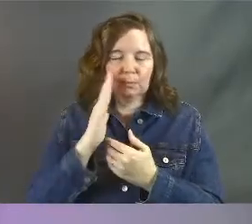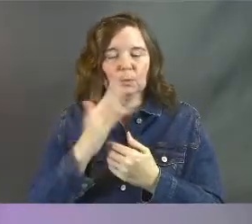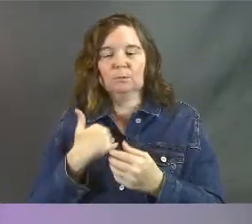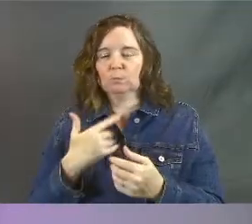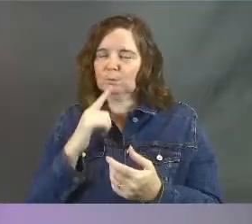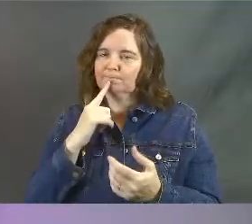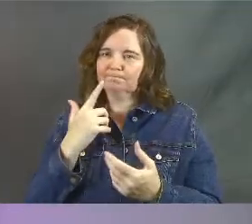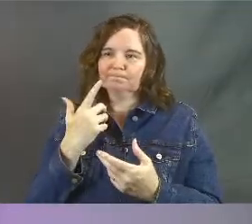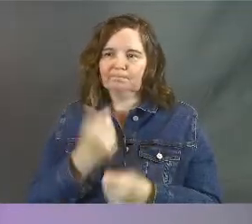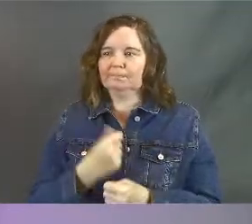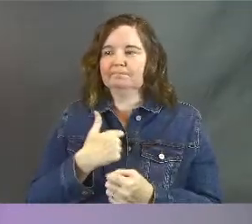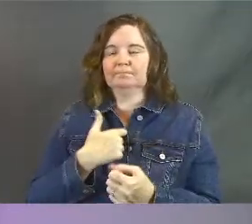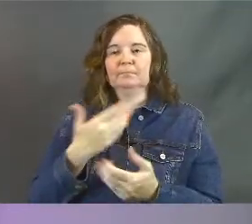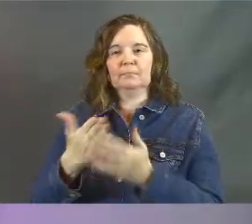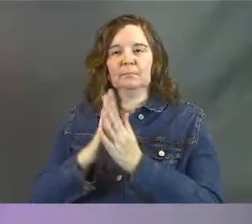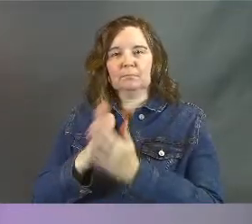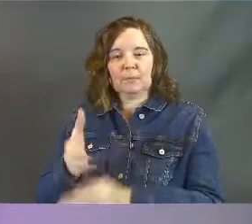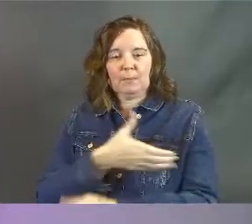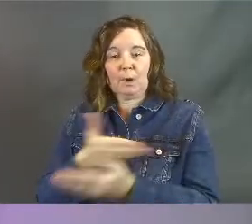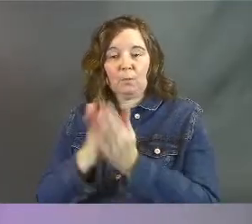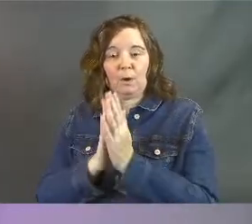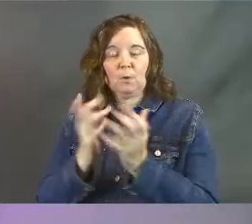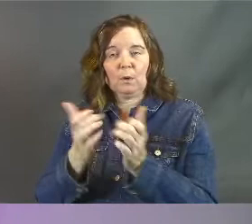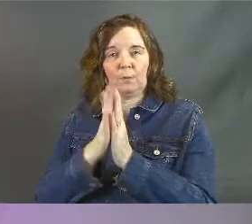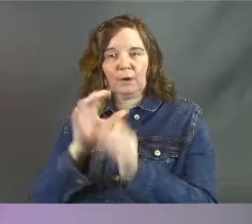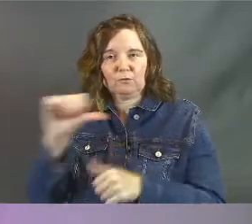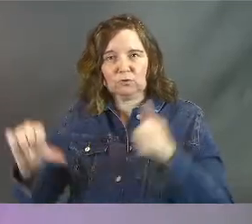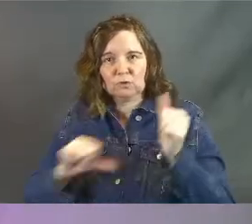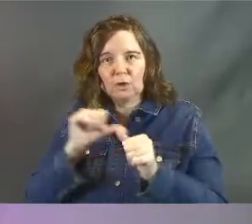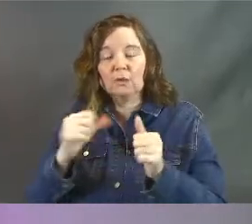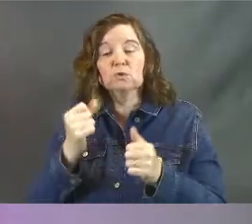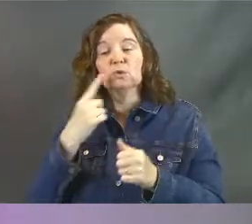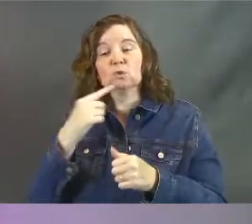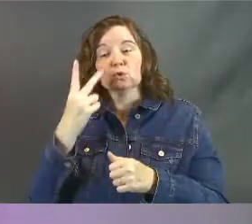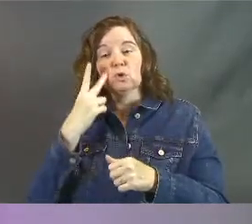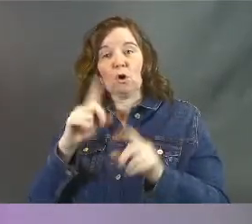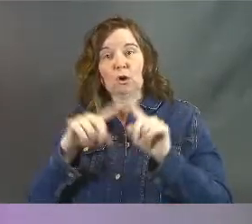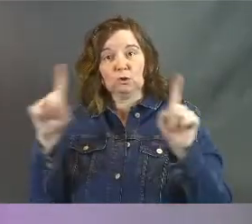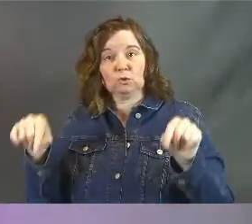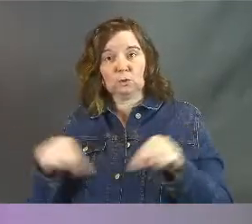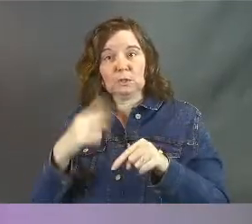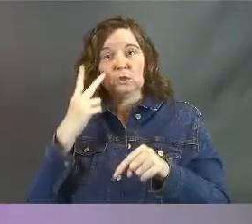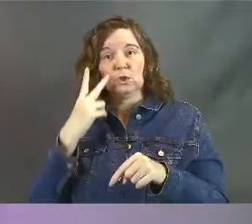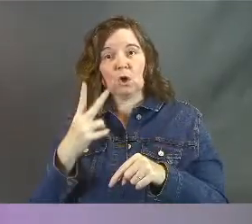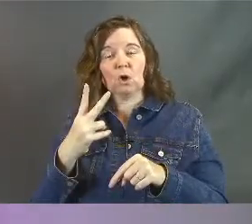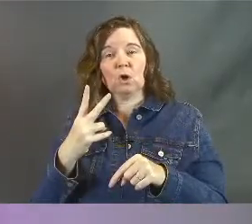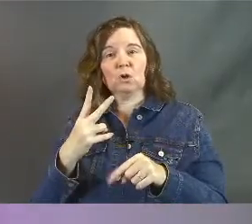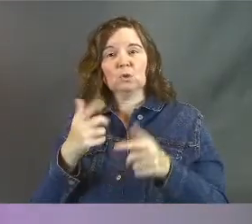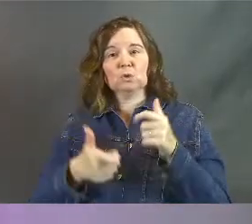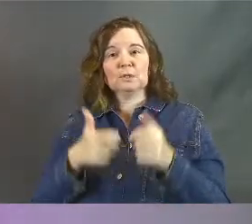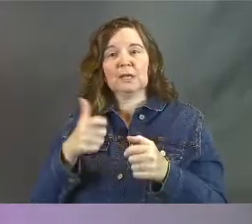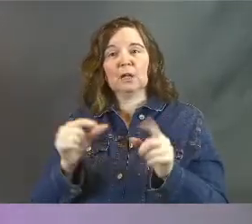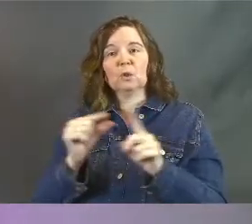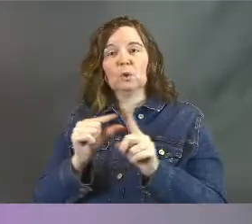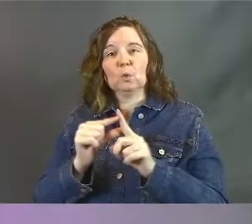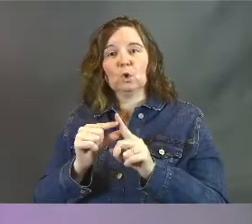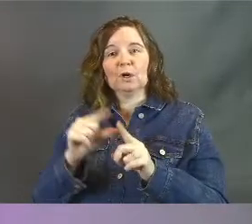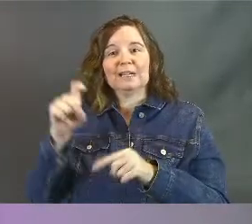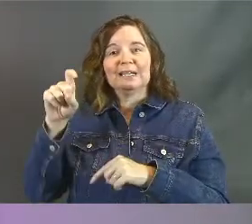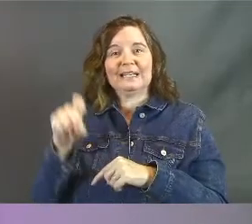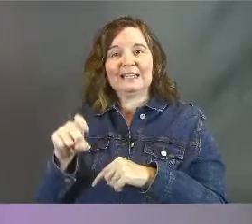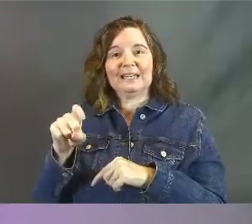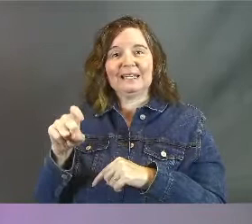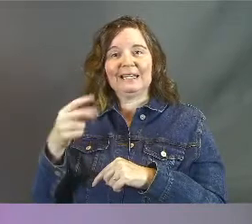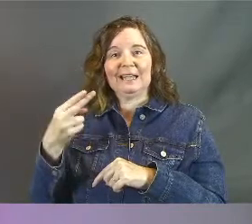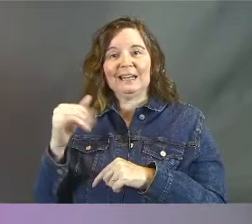power of prayer, and we want to be a church that prays and prays for each other. So you saw on your screen, you could text the word need him